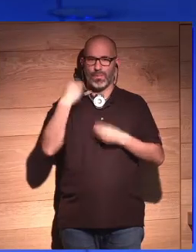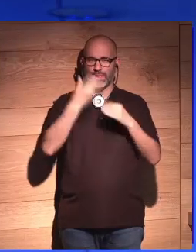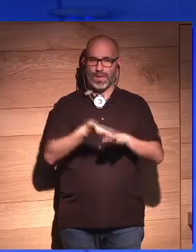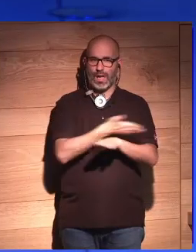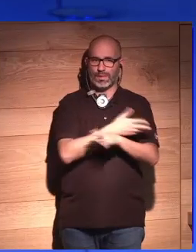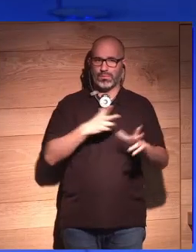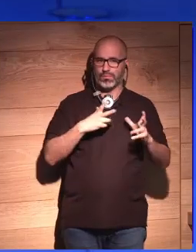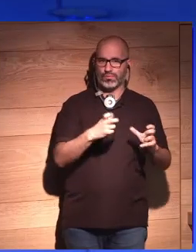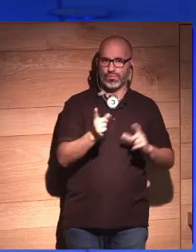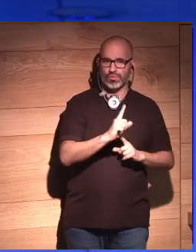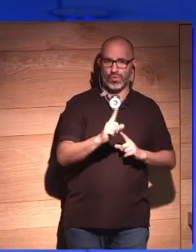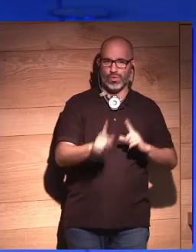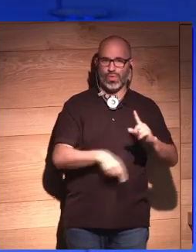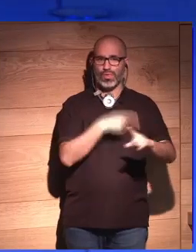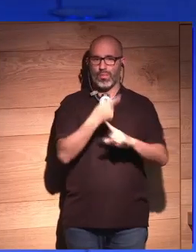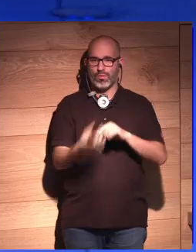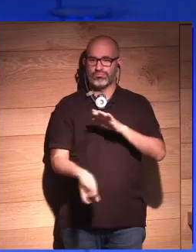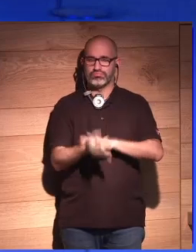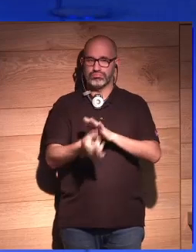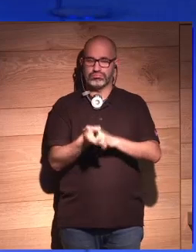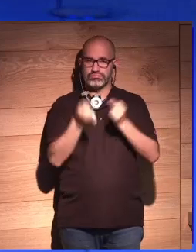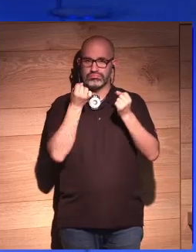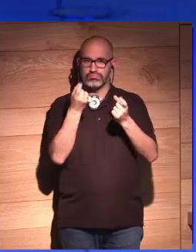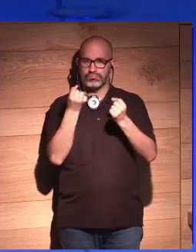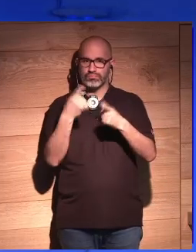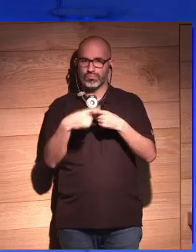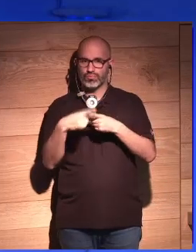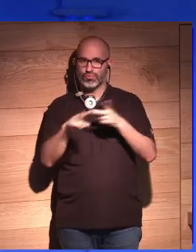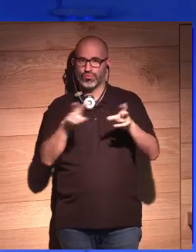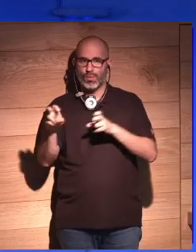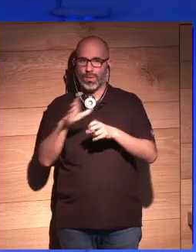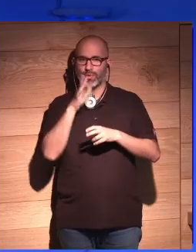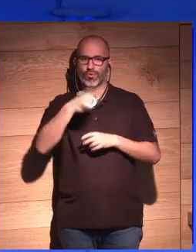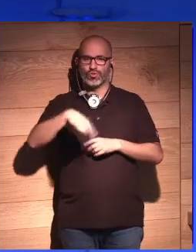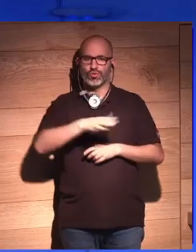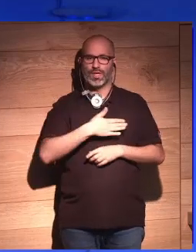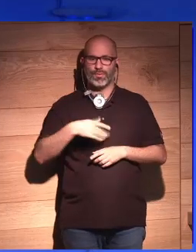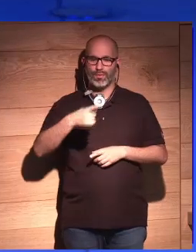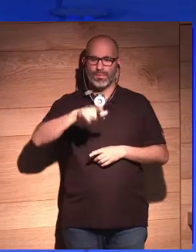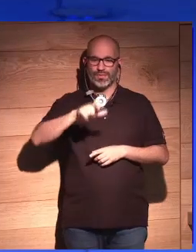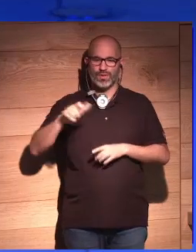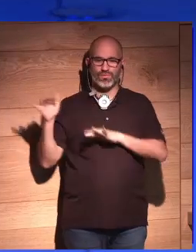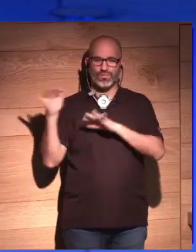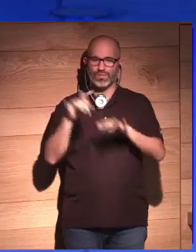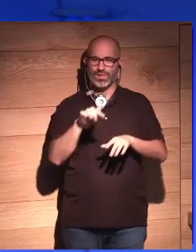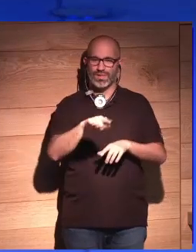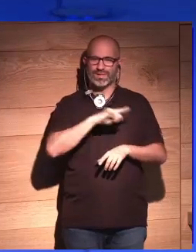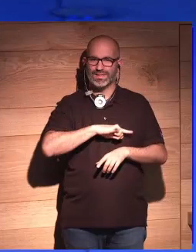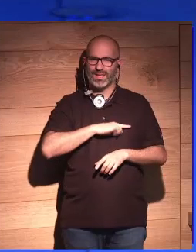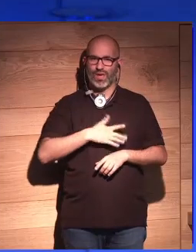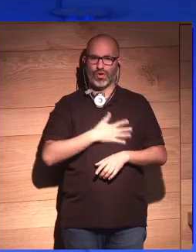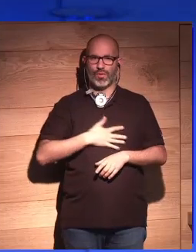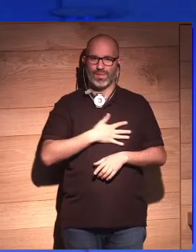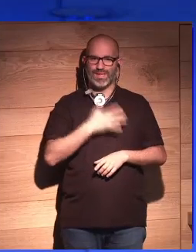inside, feeling comfortable, I wanted them to feel comfortable with not knowing and with creating a new kind of language to talk about this new kind of